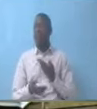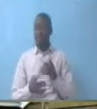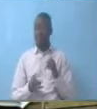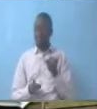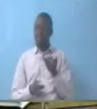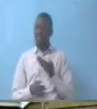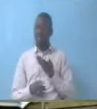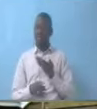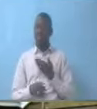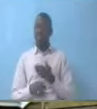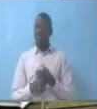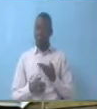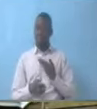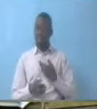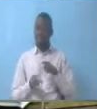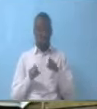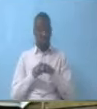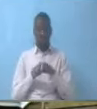Having